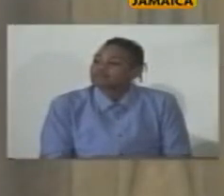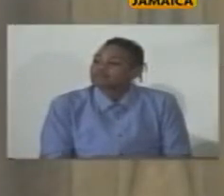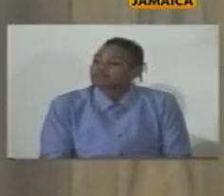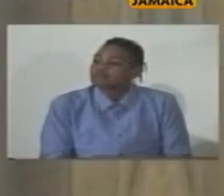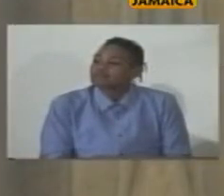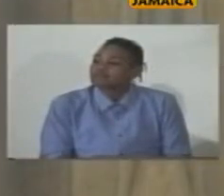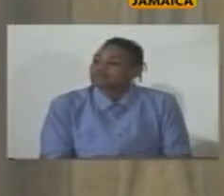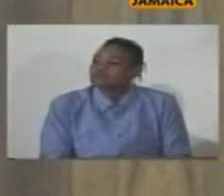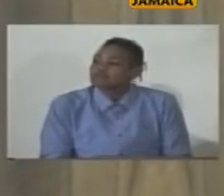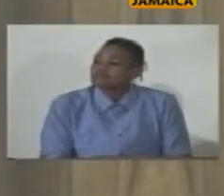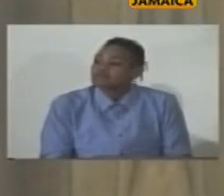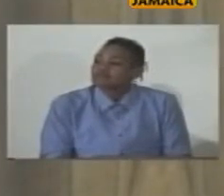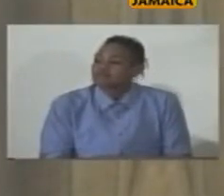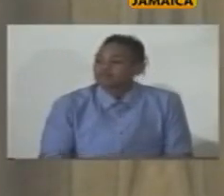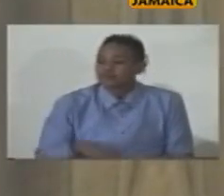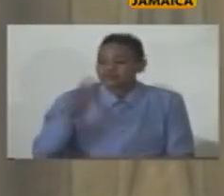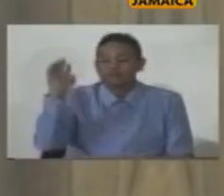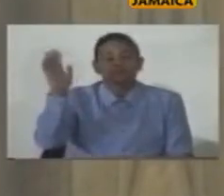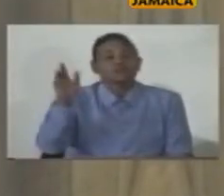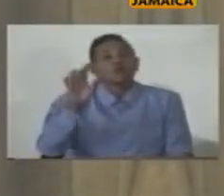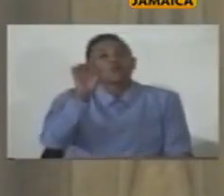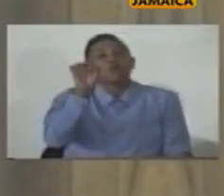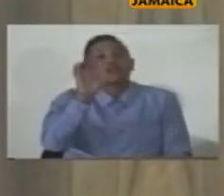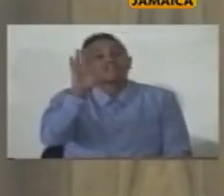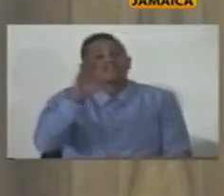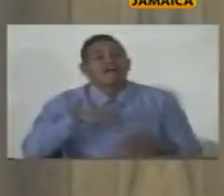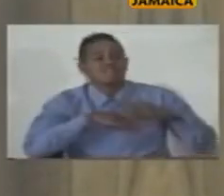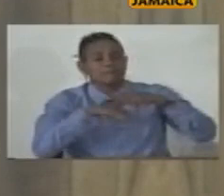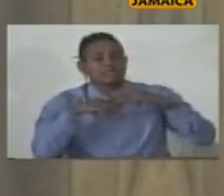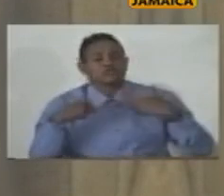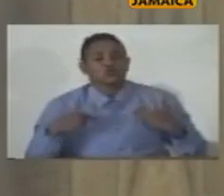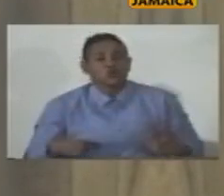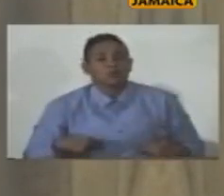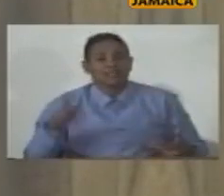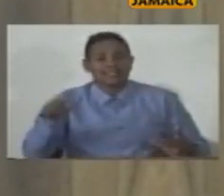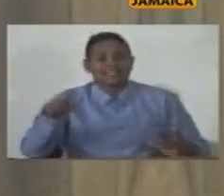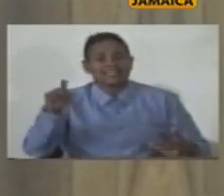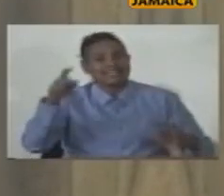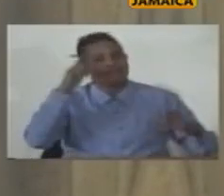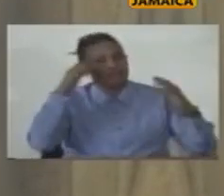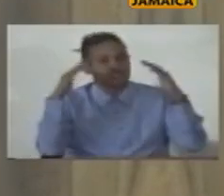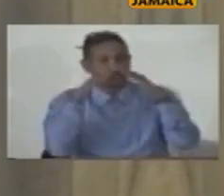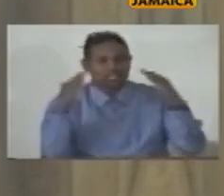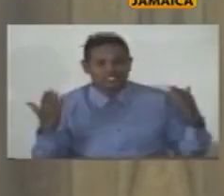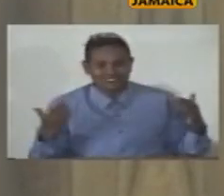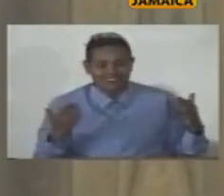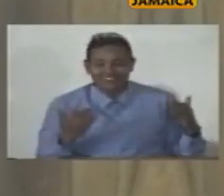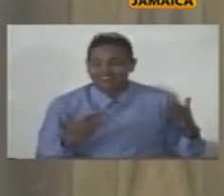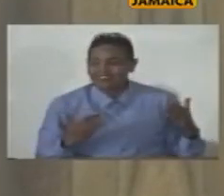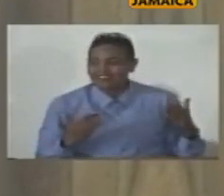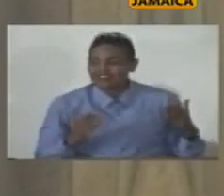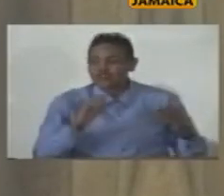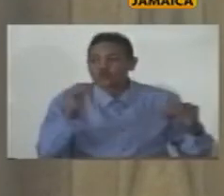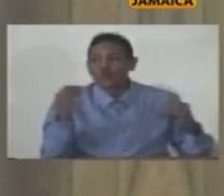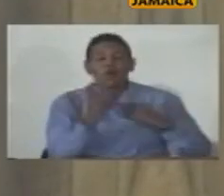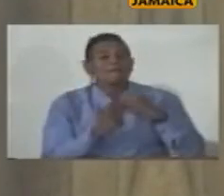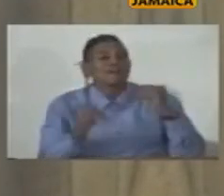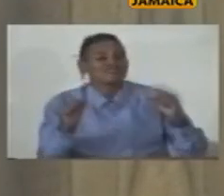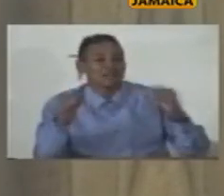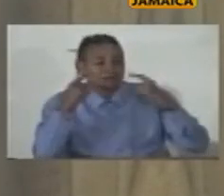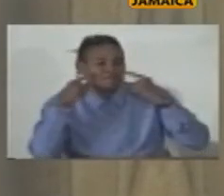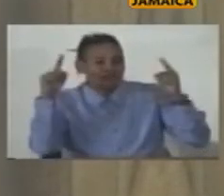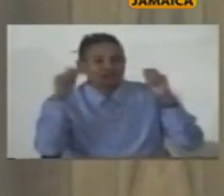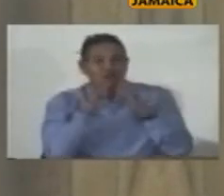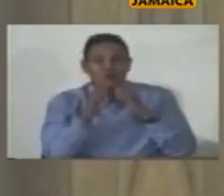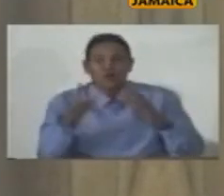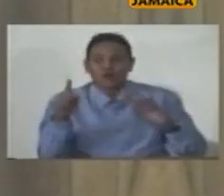Mr. Speaker, one of the 5 basic human needs is the need for shelter. No parish can be prosperous without